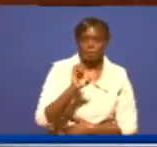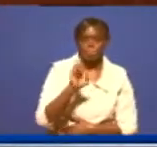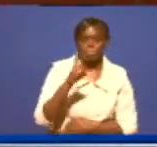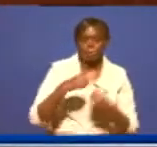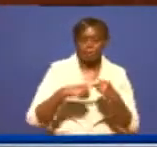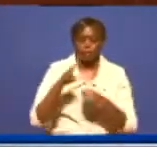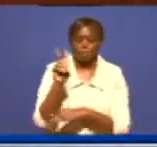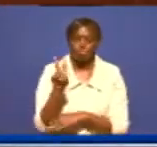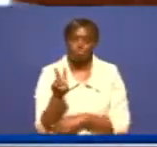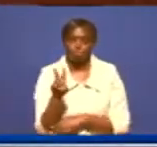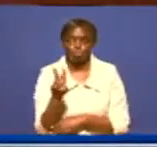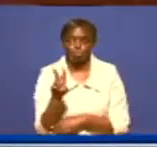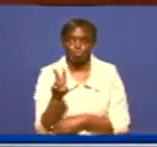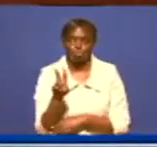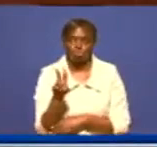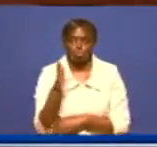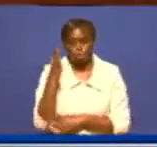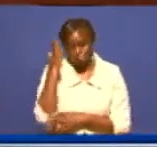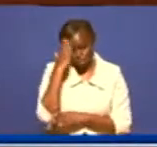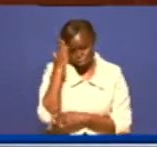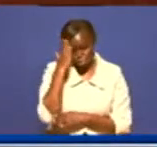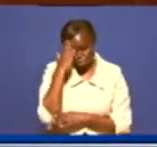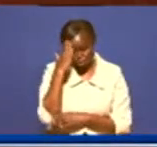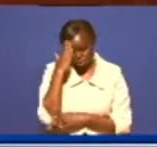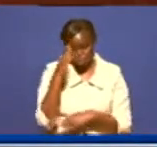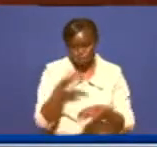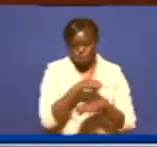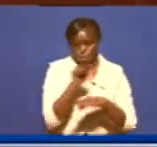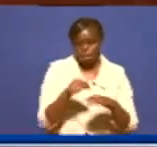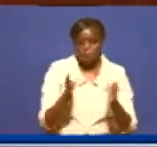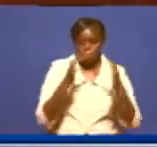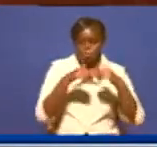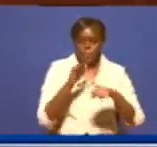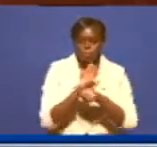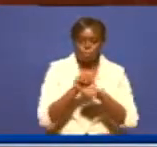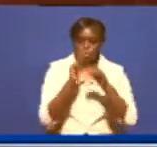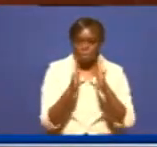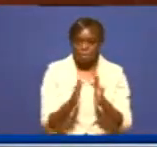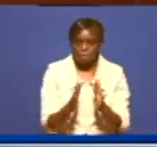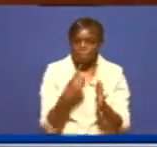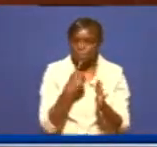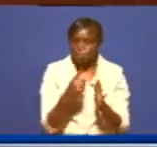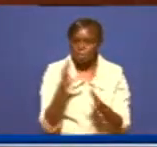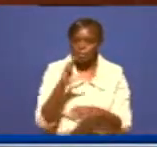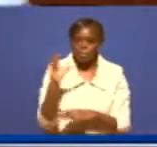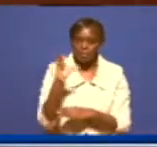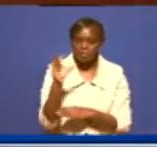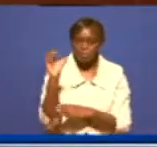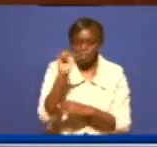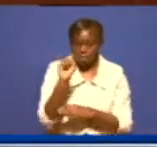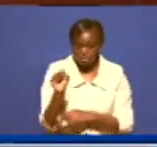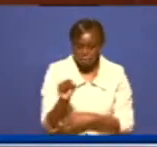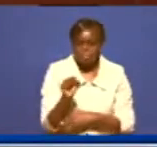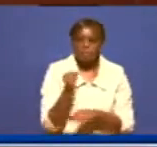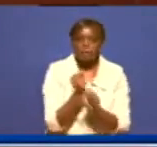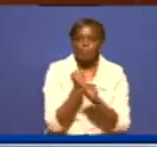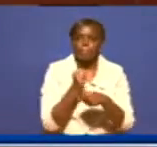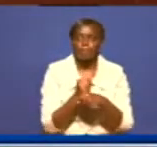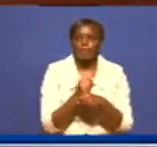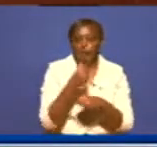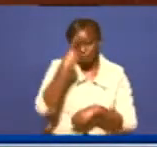hope, I know the argument of National Assembly Majority Leader might say because the Cabinet Secretary is making